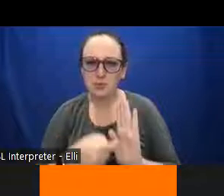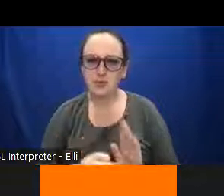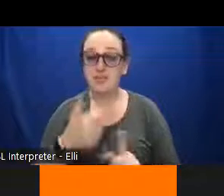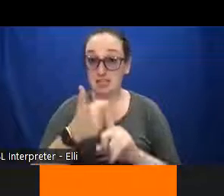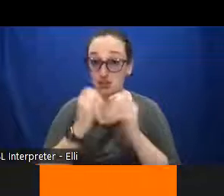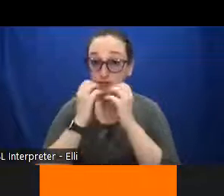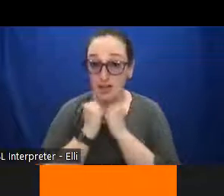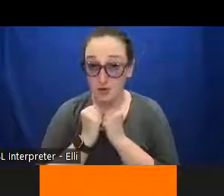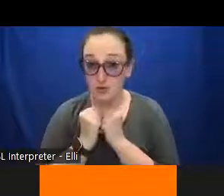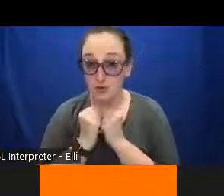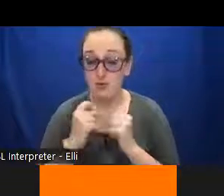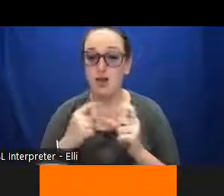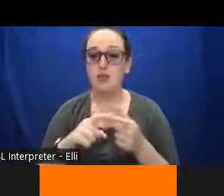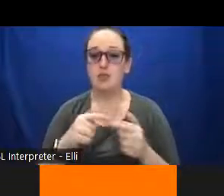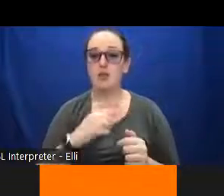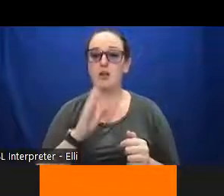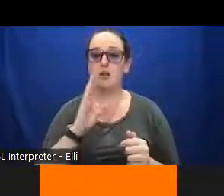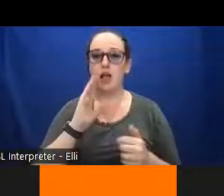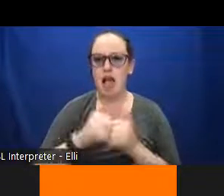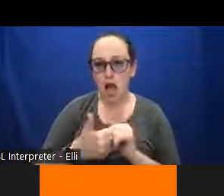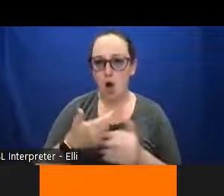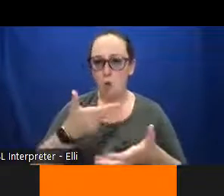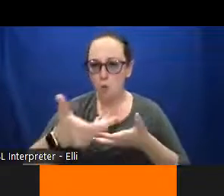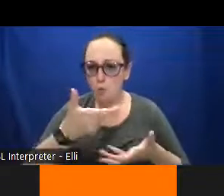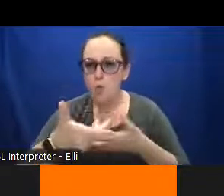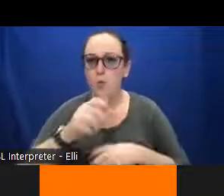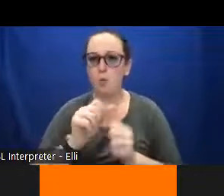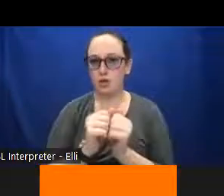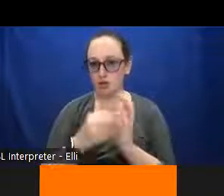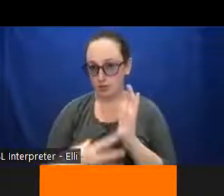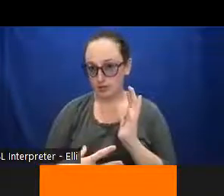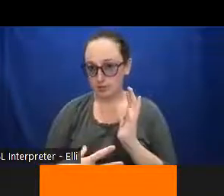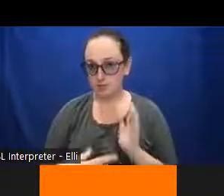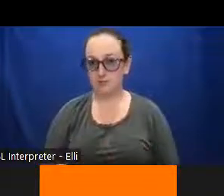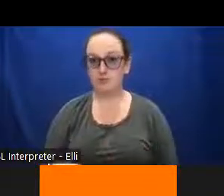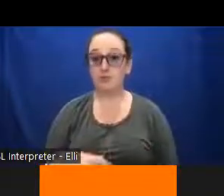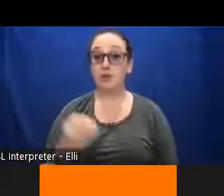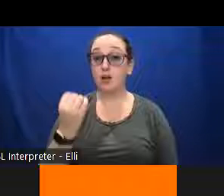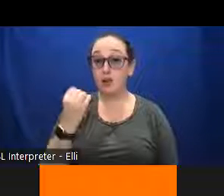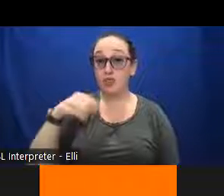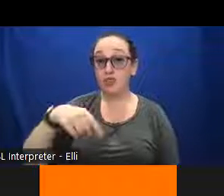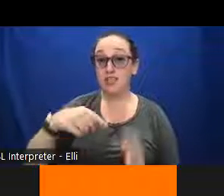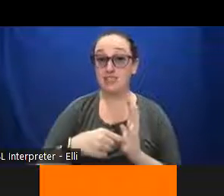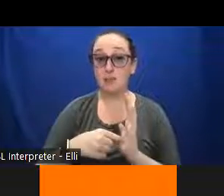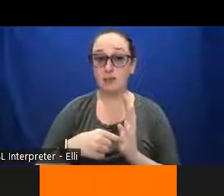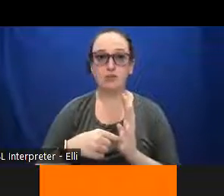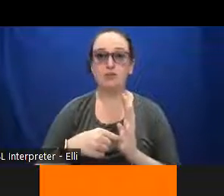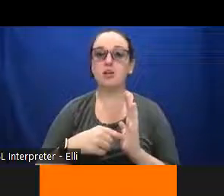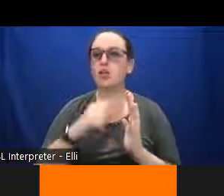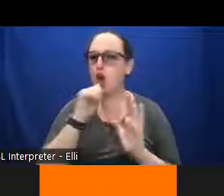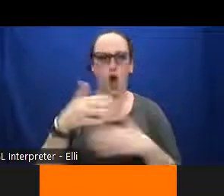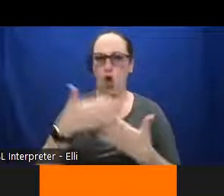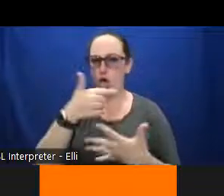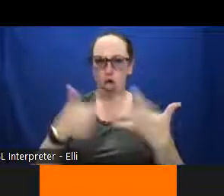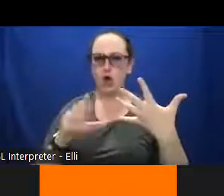values in my own work as with students, but please know that these examples are not at all exhaustive, nor